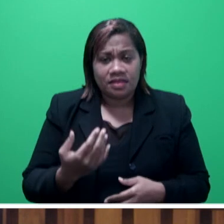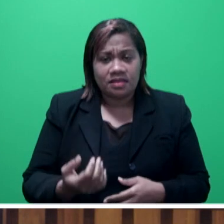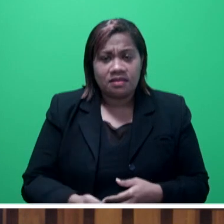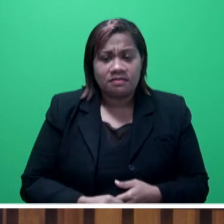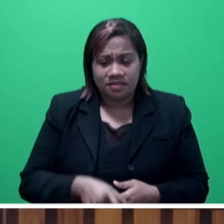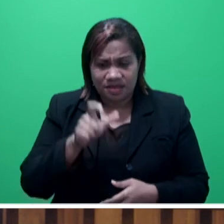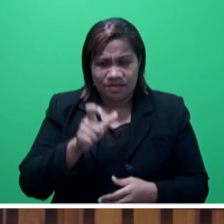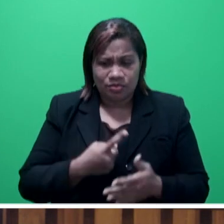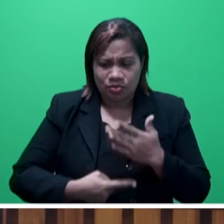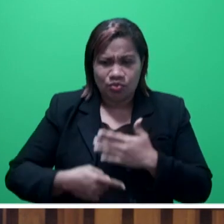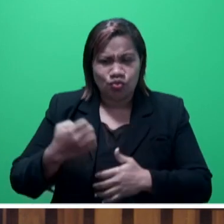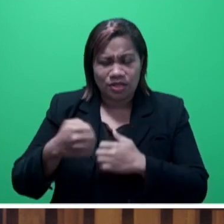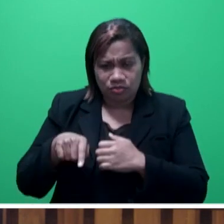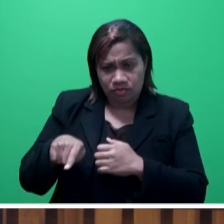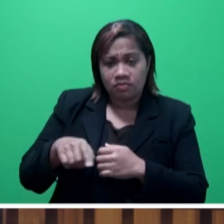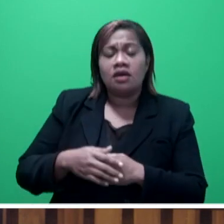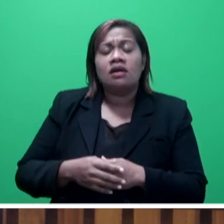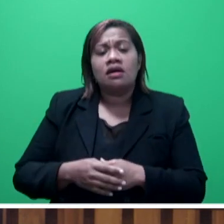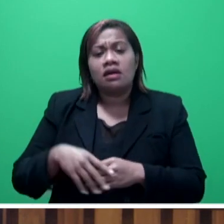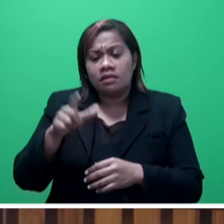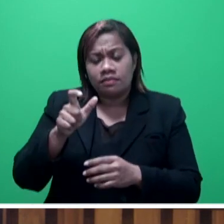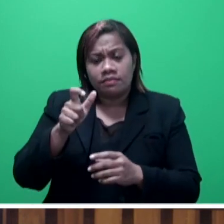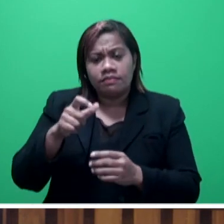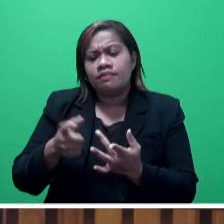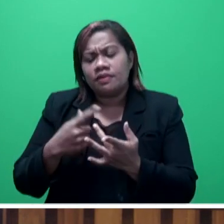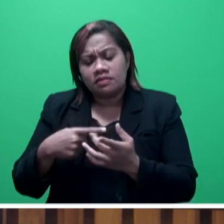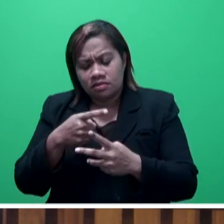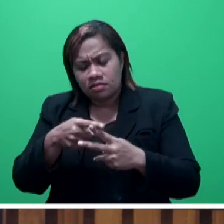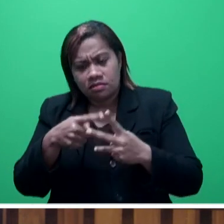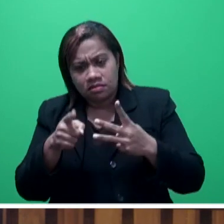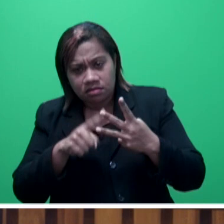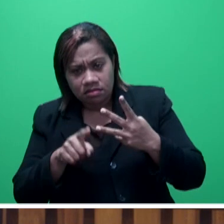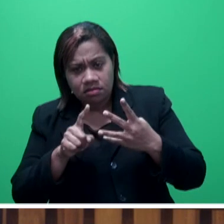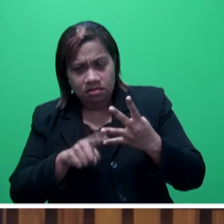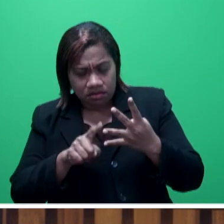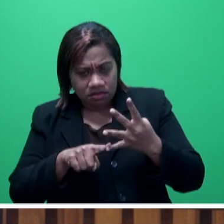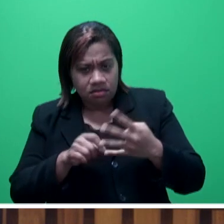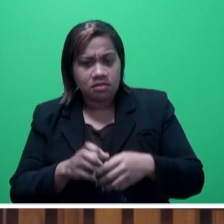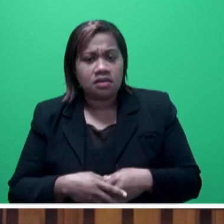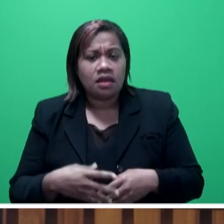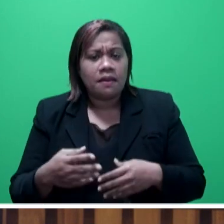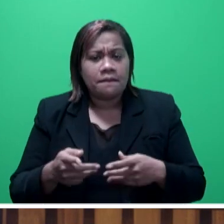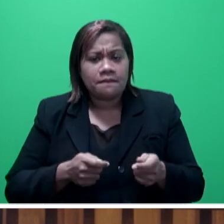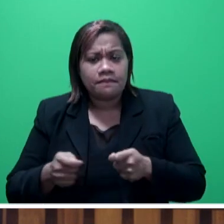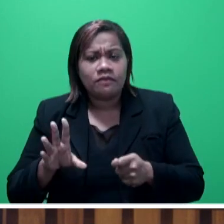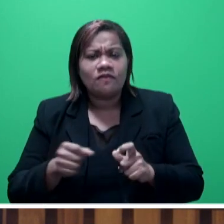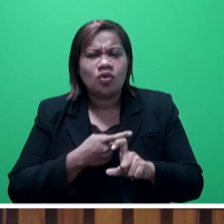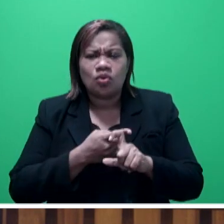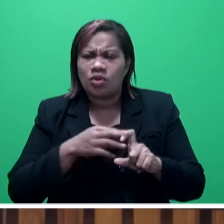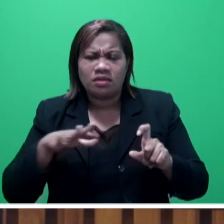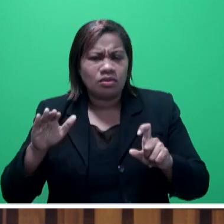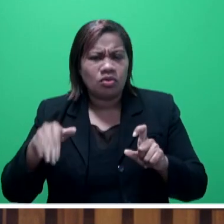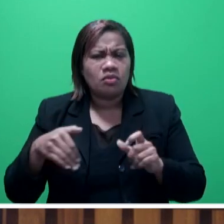Nandi. Susan Naidu, who is also the manager of Korei Pita Homes in Lotoka.